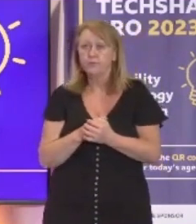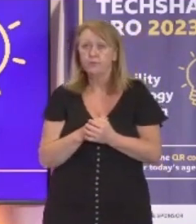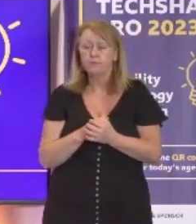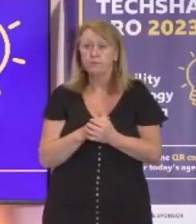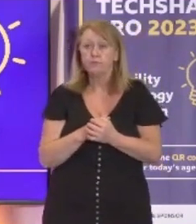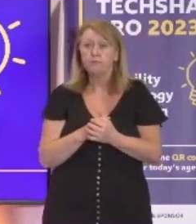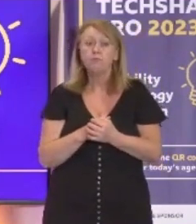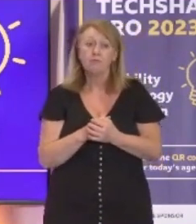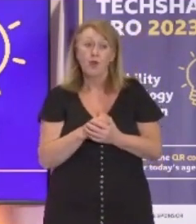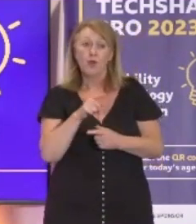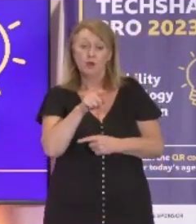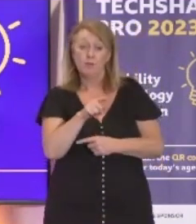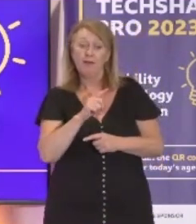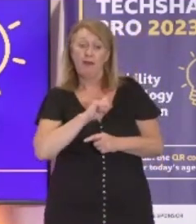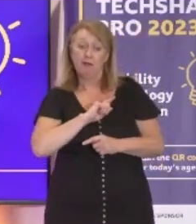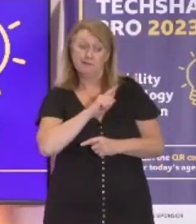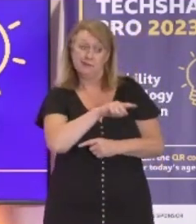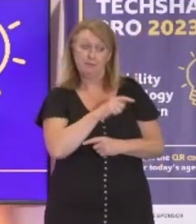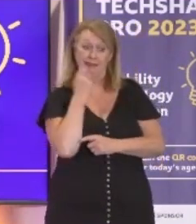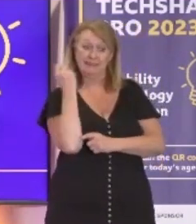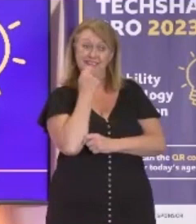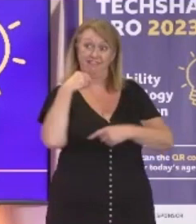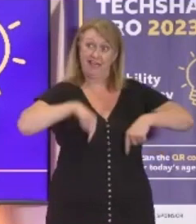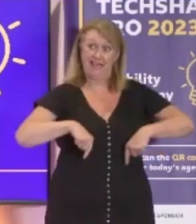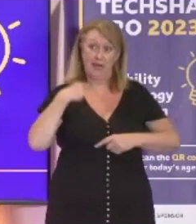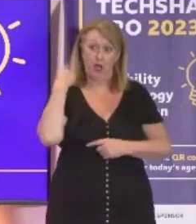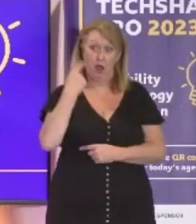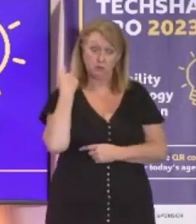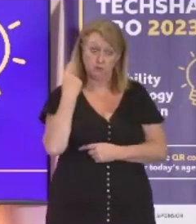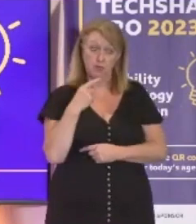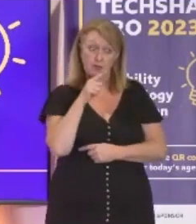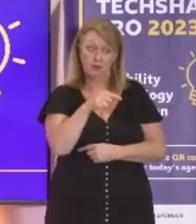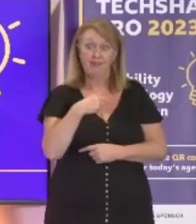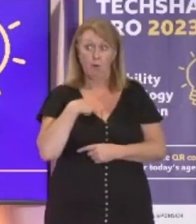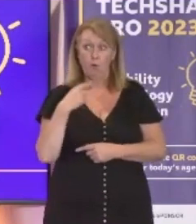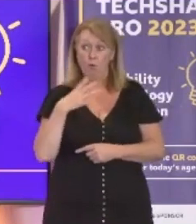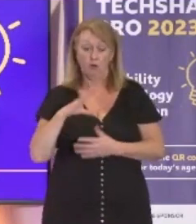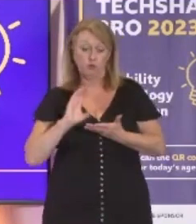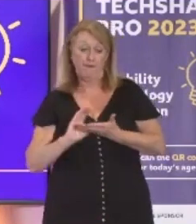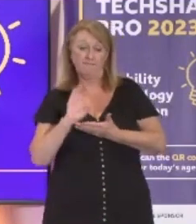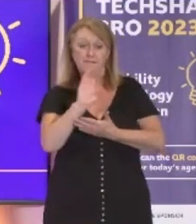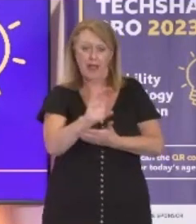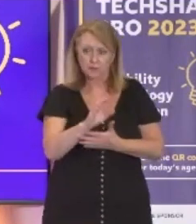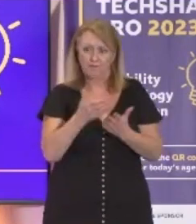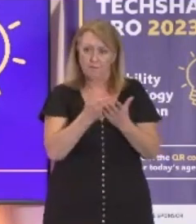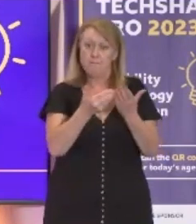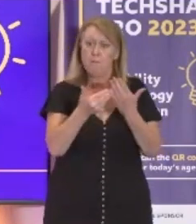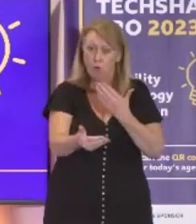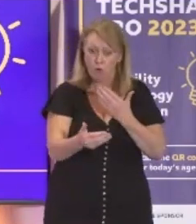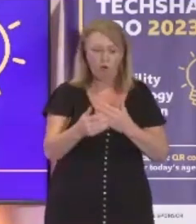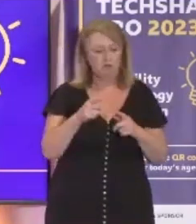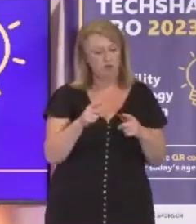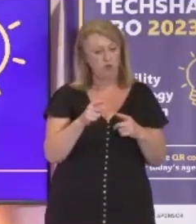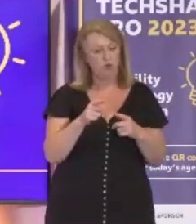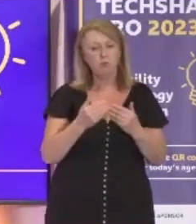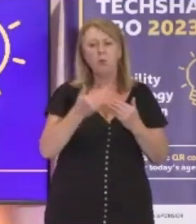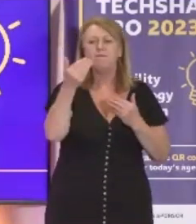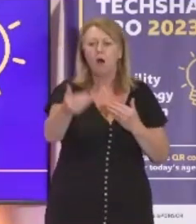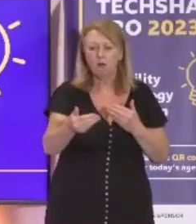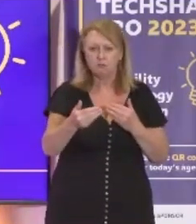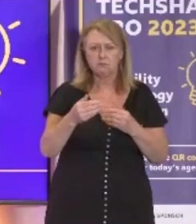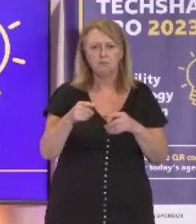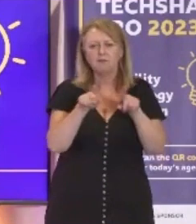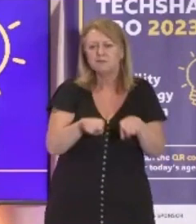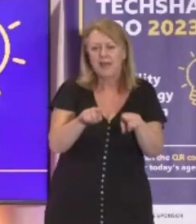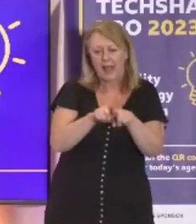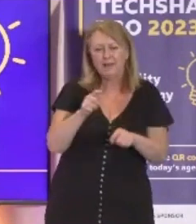because of the success of this particular model in London, to invest in that, to move on from what was being done before and realizing that there may be a